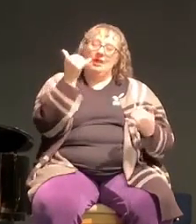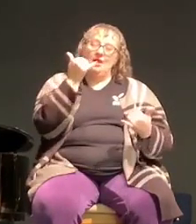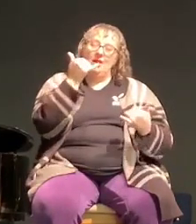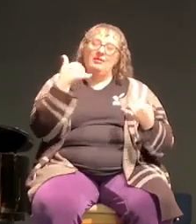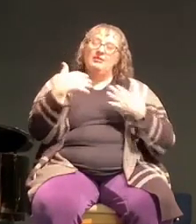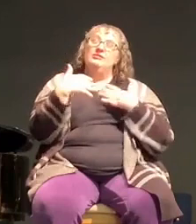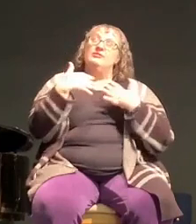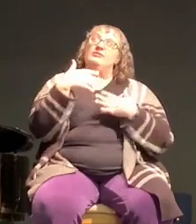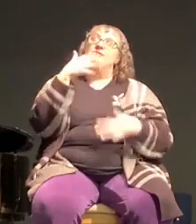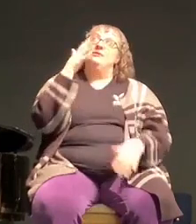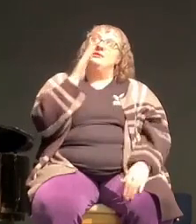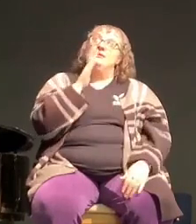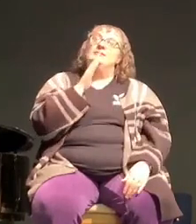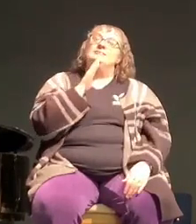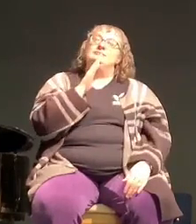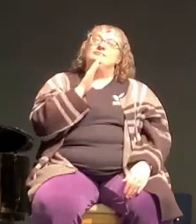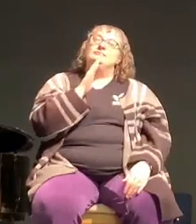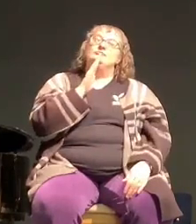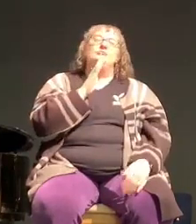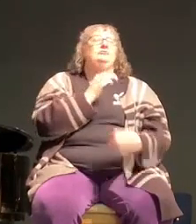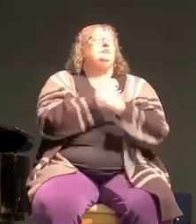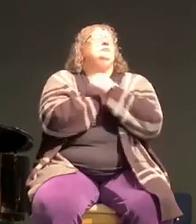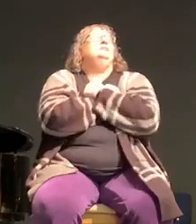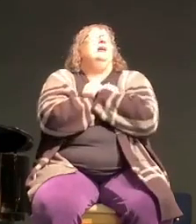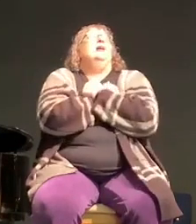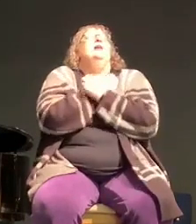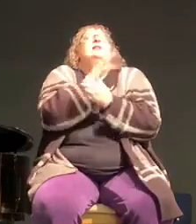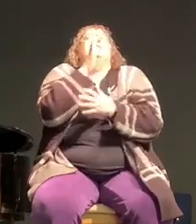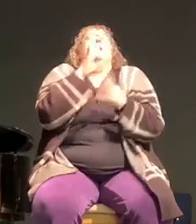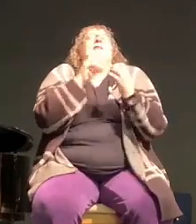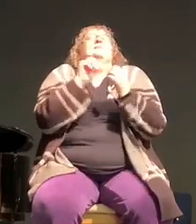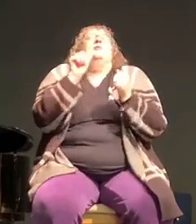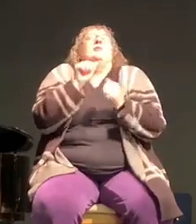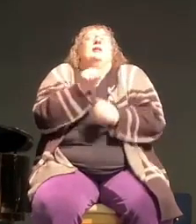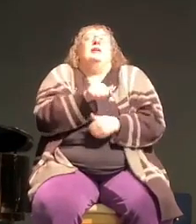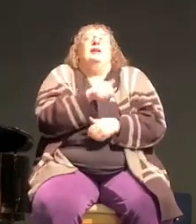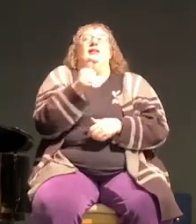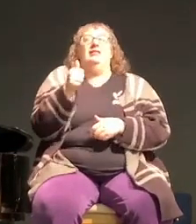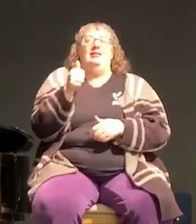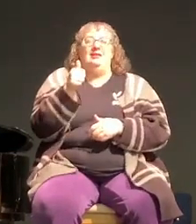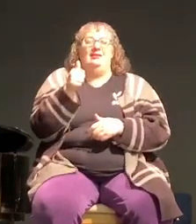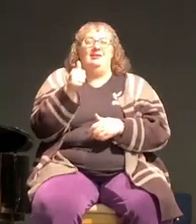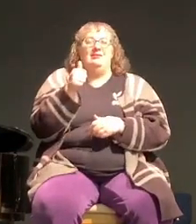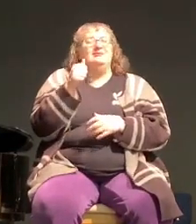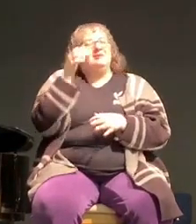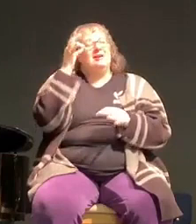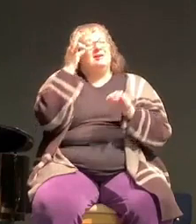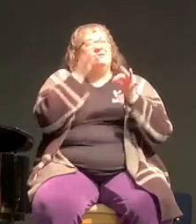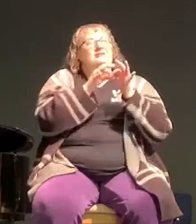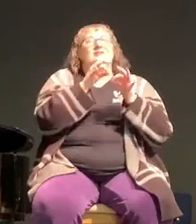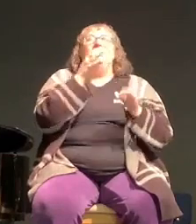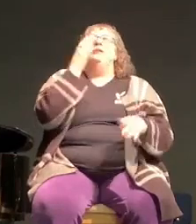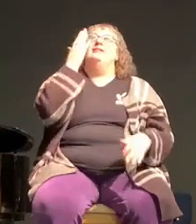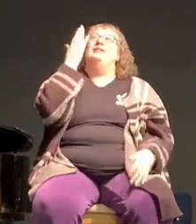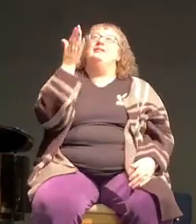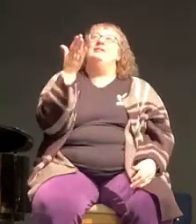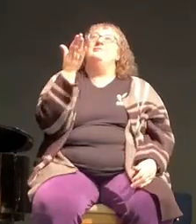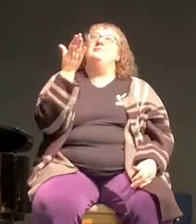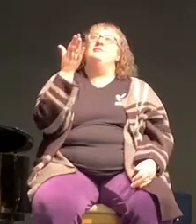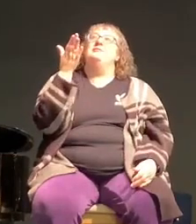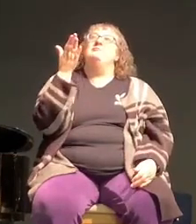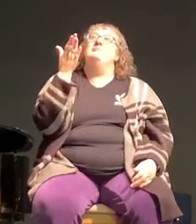fear God, that you love God more than anything, that you have such faith in him that you would